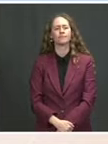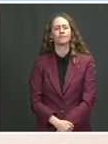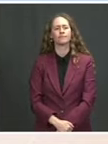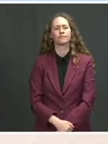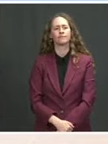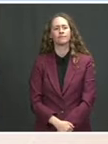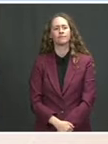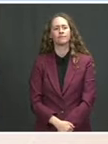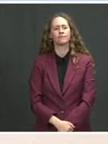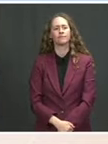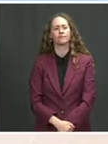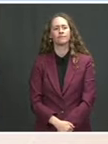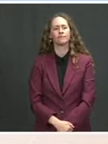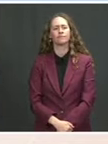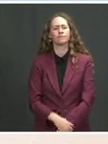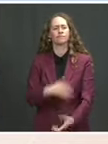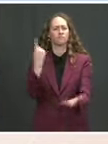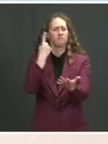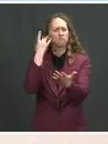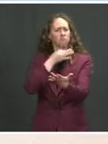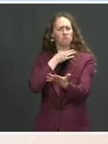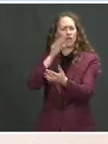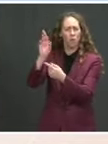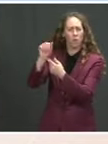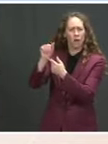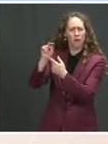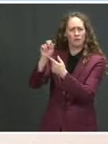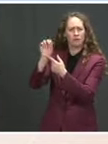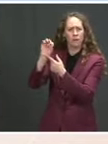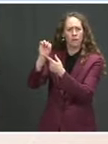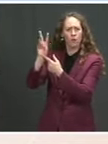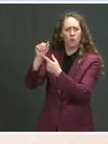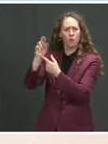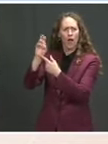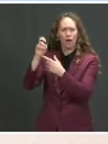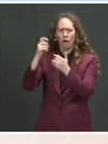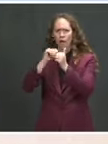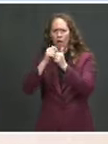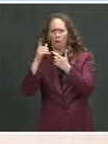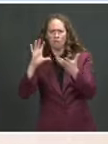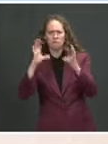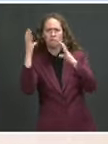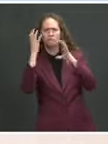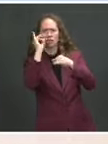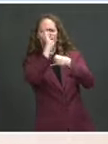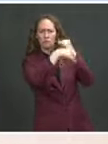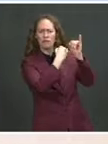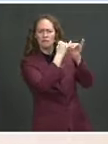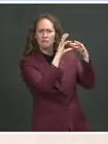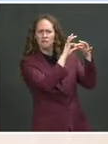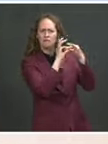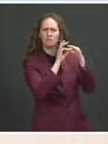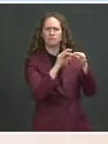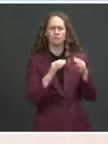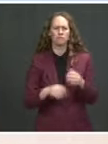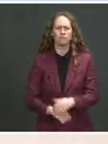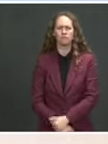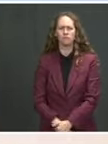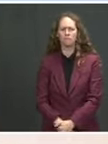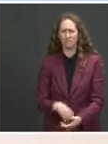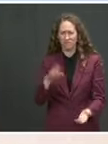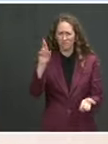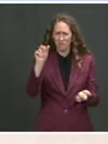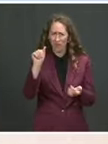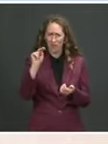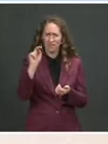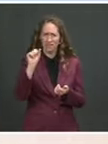internationally? On ransomware? Yes. The disruption task force is focused on semiconductors, lumber and construction,